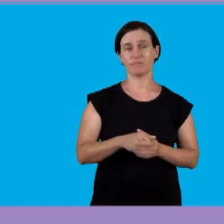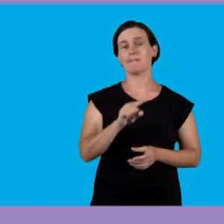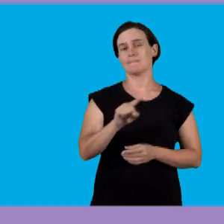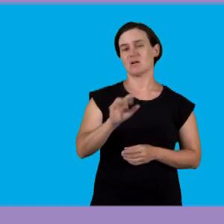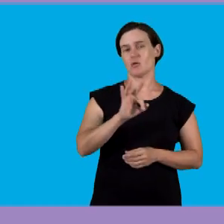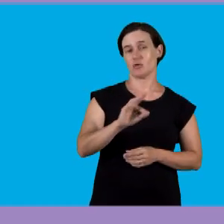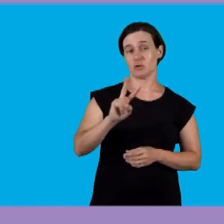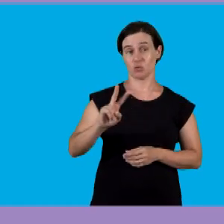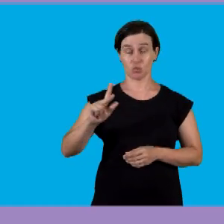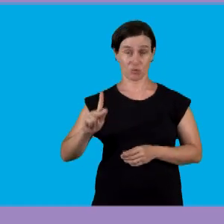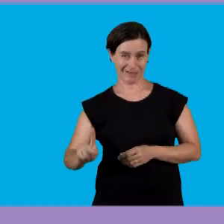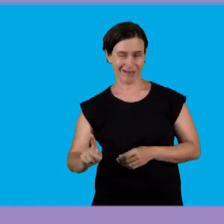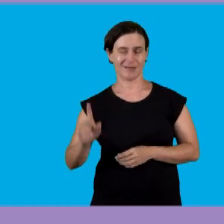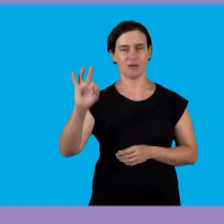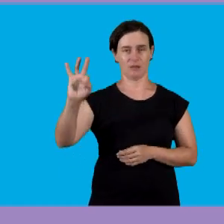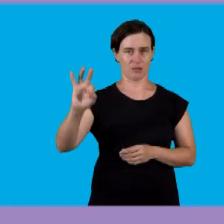squared minus